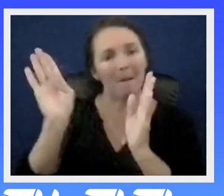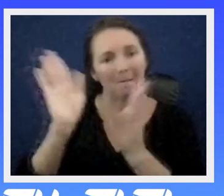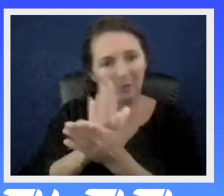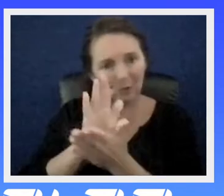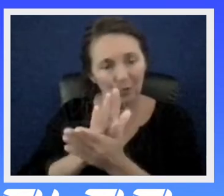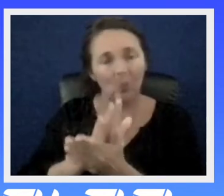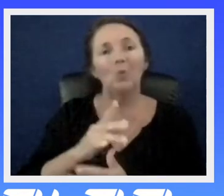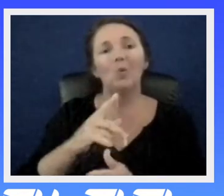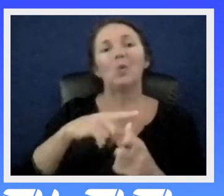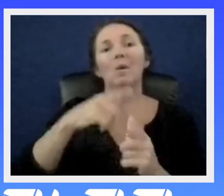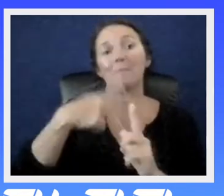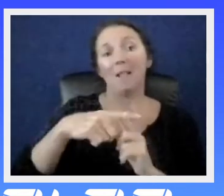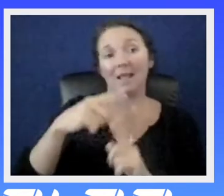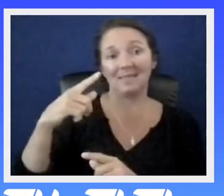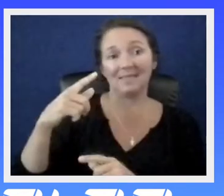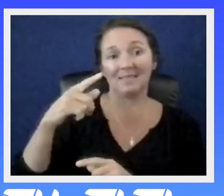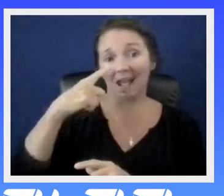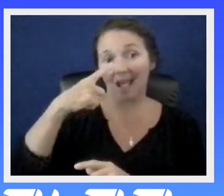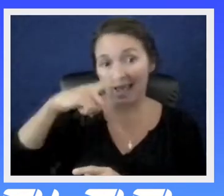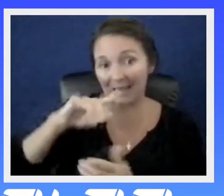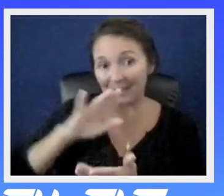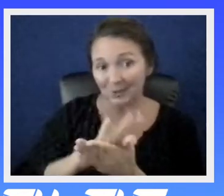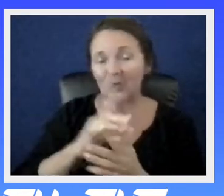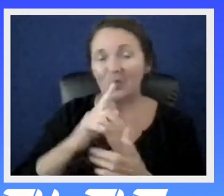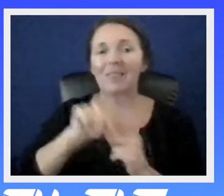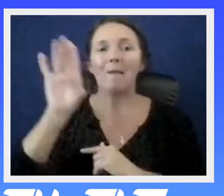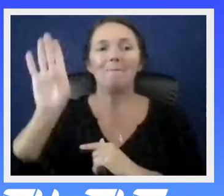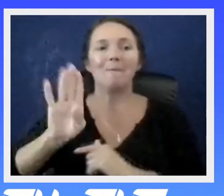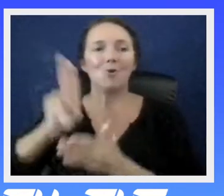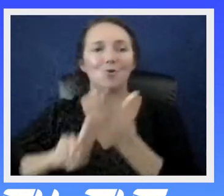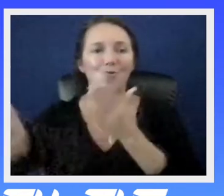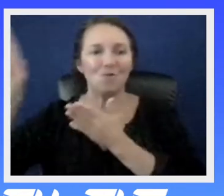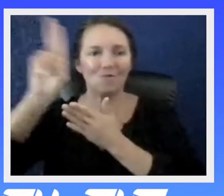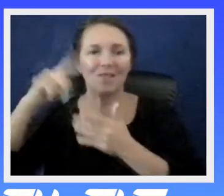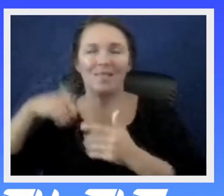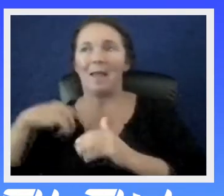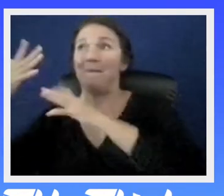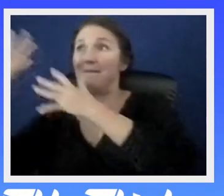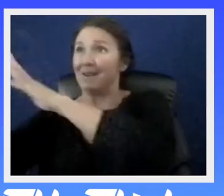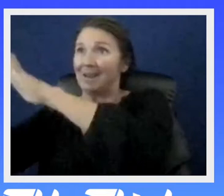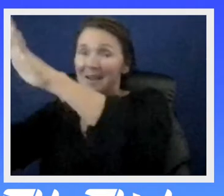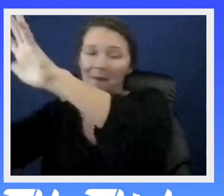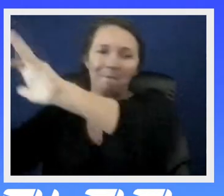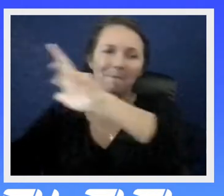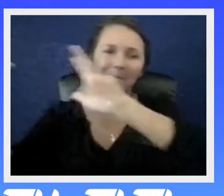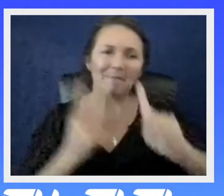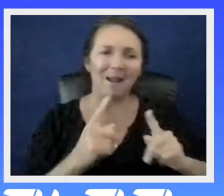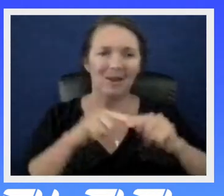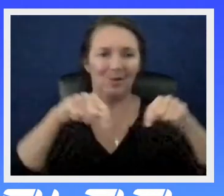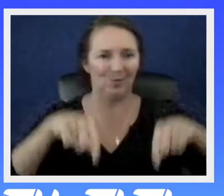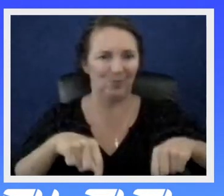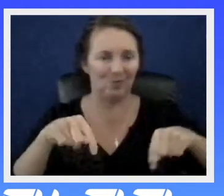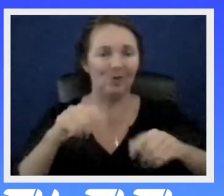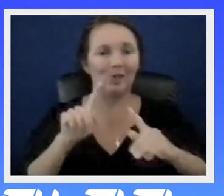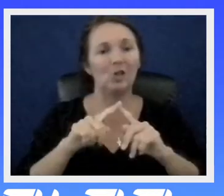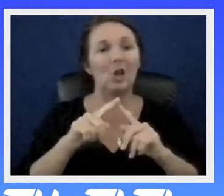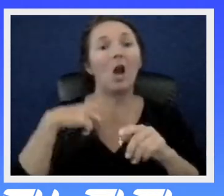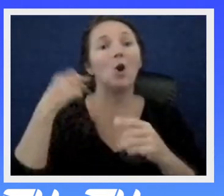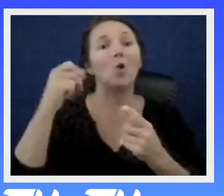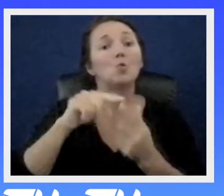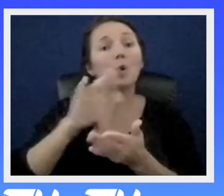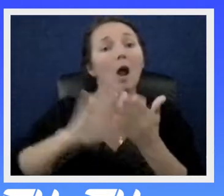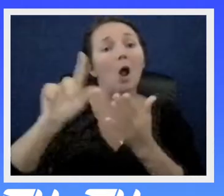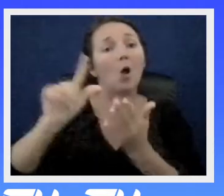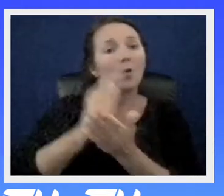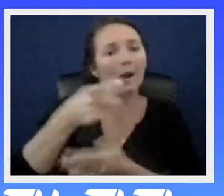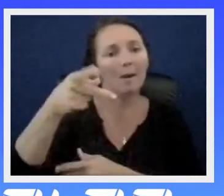and UCLA for law school. Then I came home to Roxbury, where I started my career representing students in education cases.